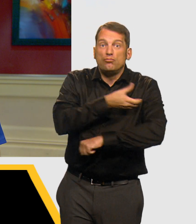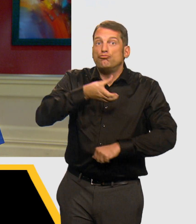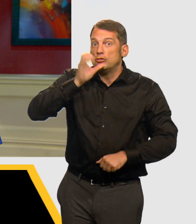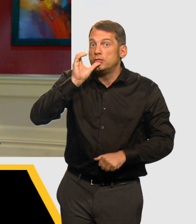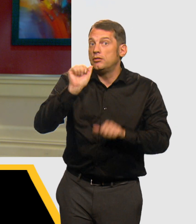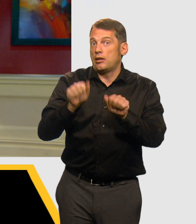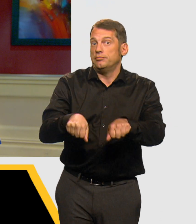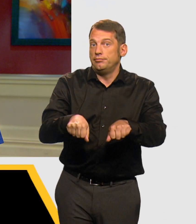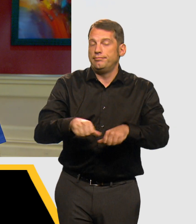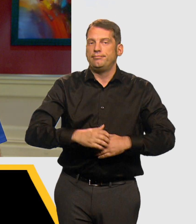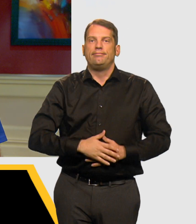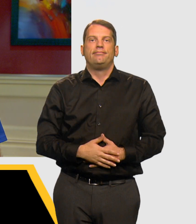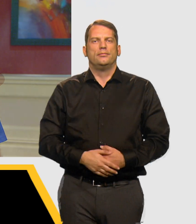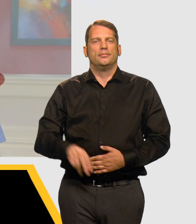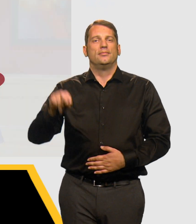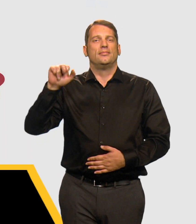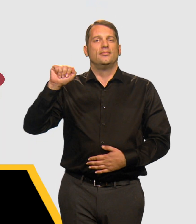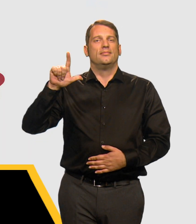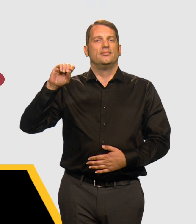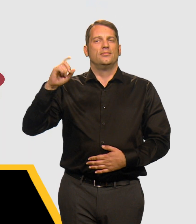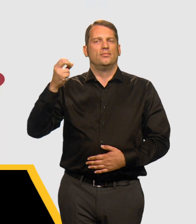snorted, injected, or drunk.